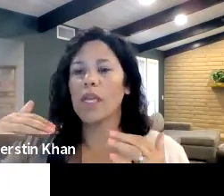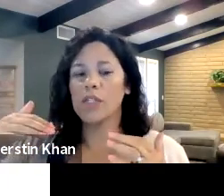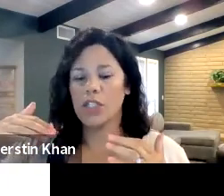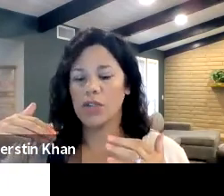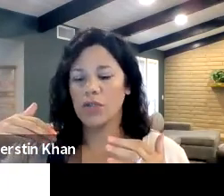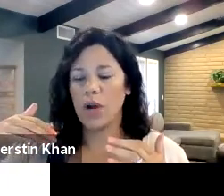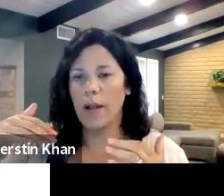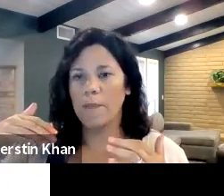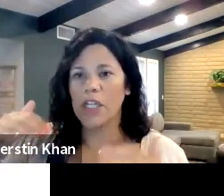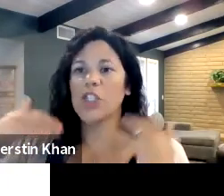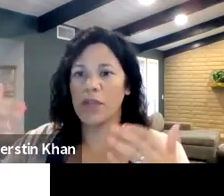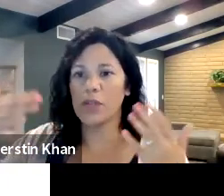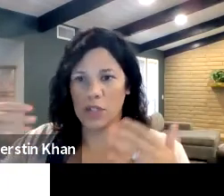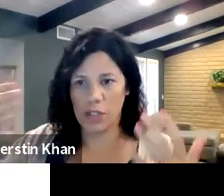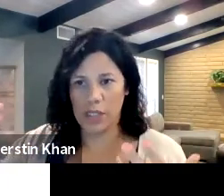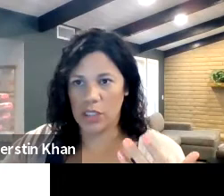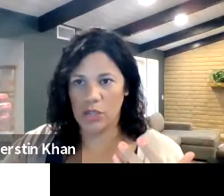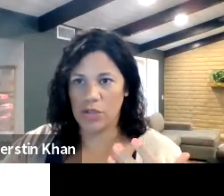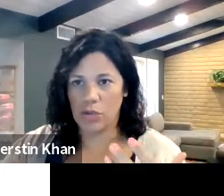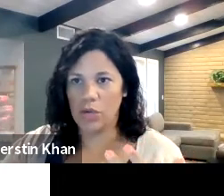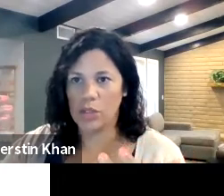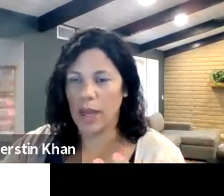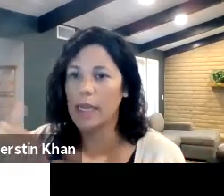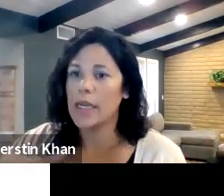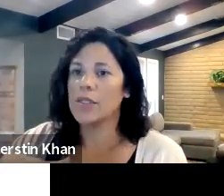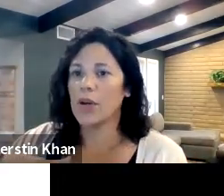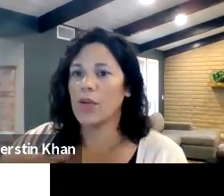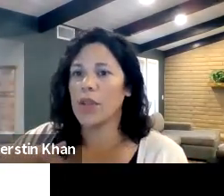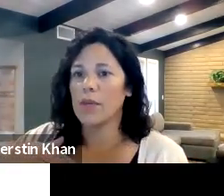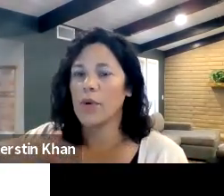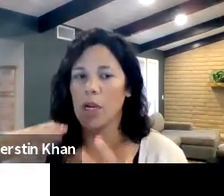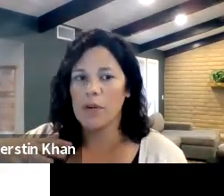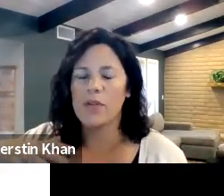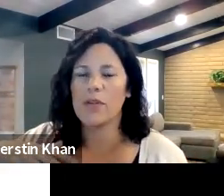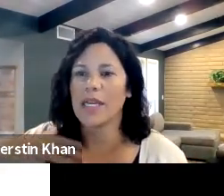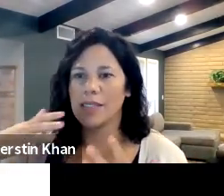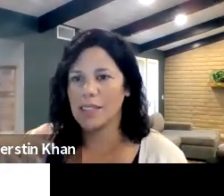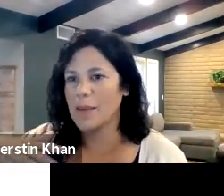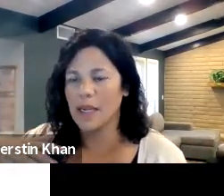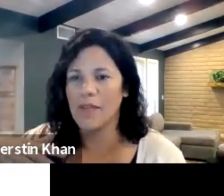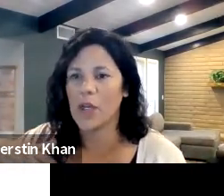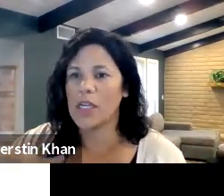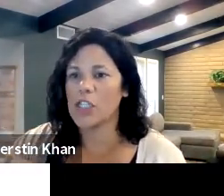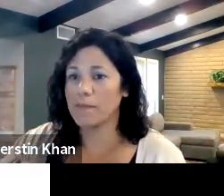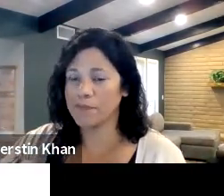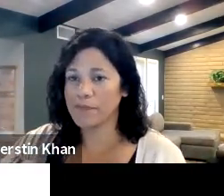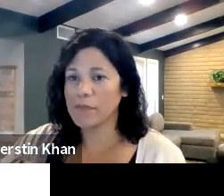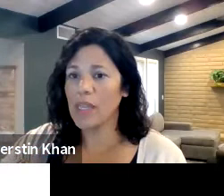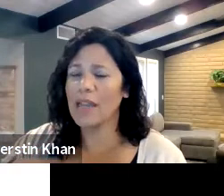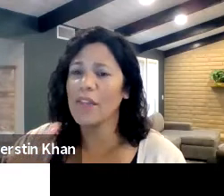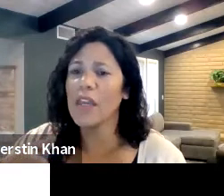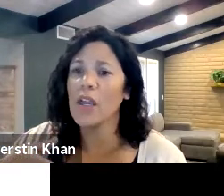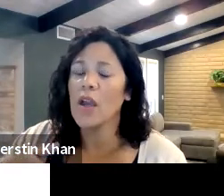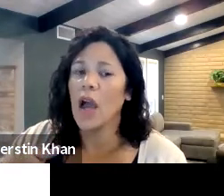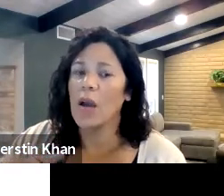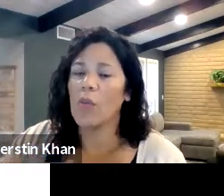are working to achieve those larger institutional goals, right? So the program review is that systematic evaluation.